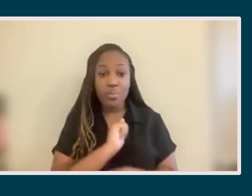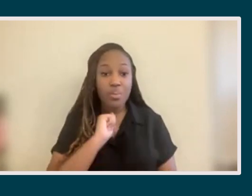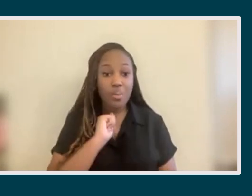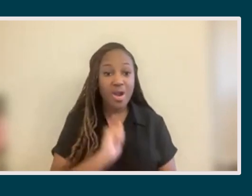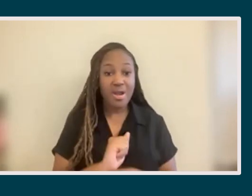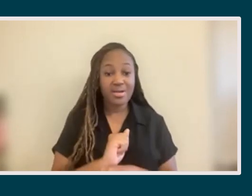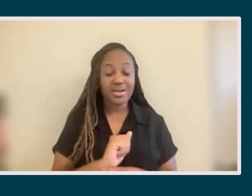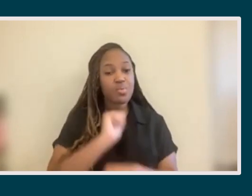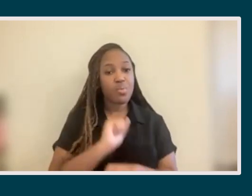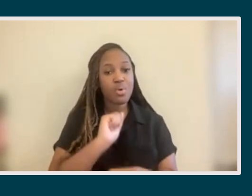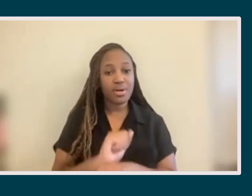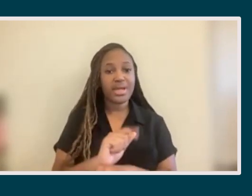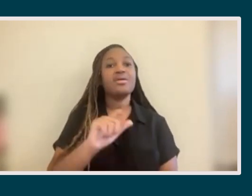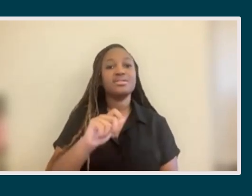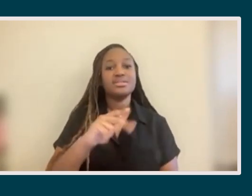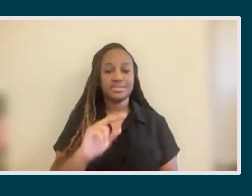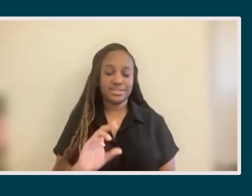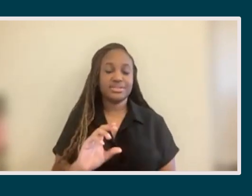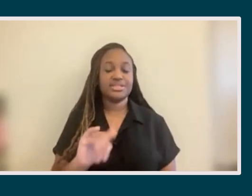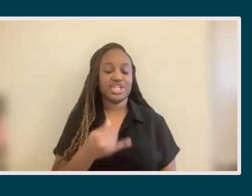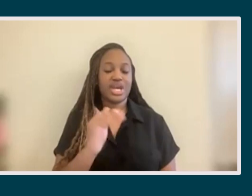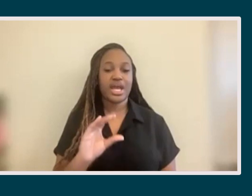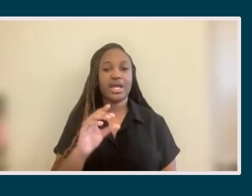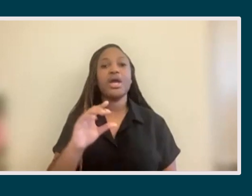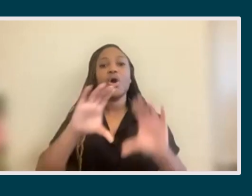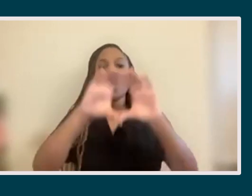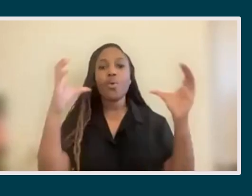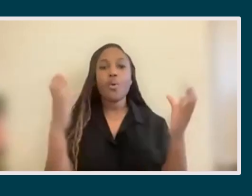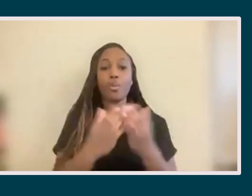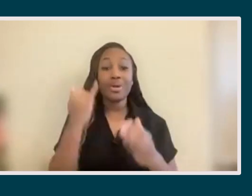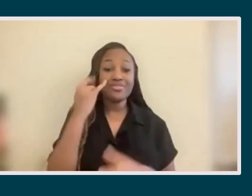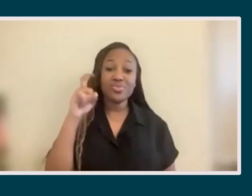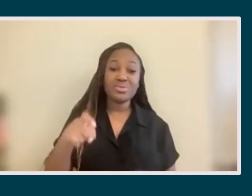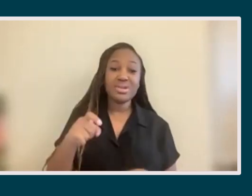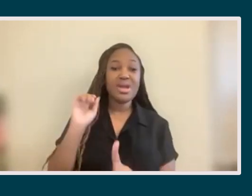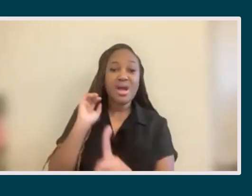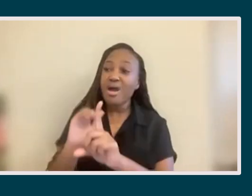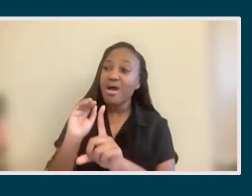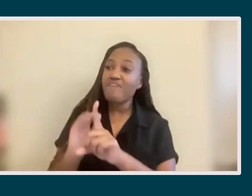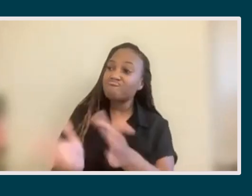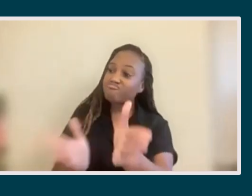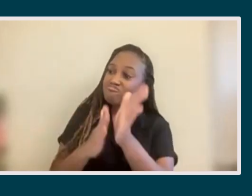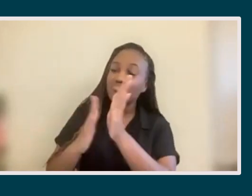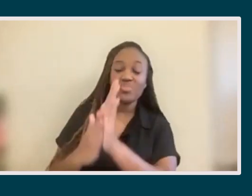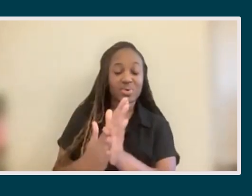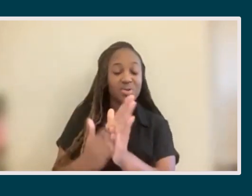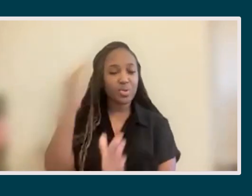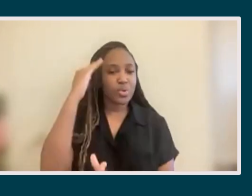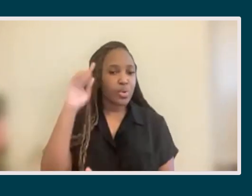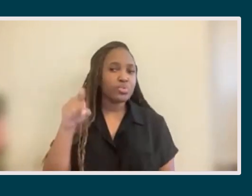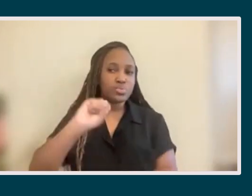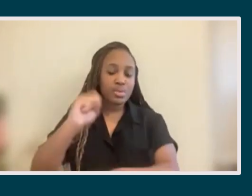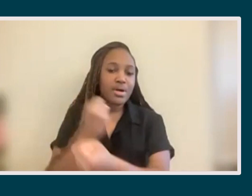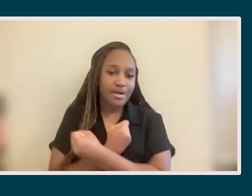at LTHJ Global. When you need a pep talk, when you need a reminder that you are loved, that you are seen, that you are enough, all you have to do